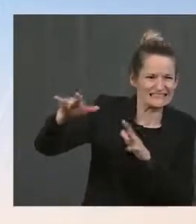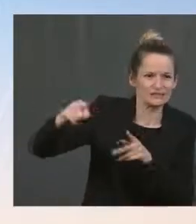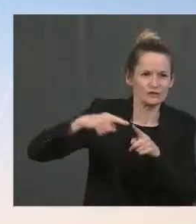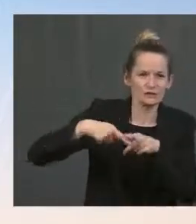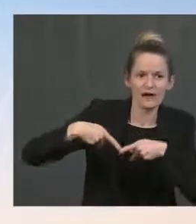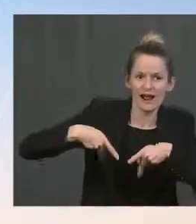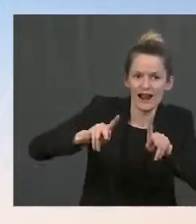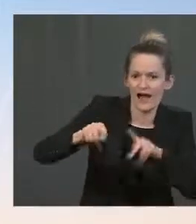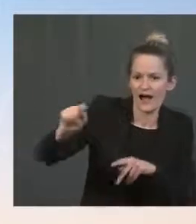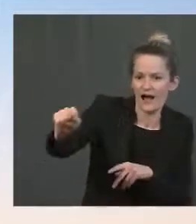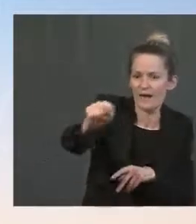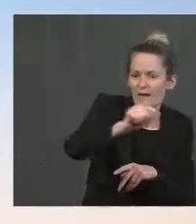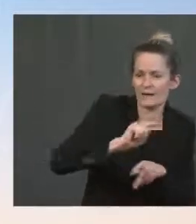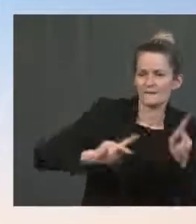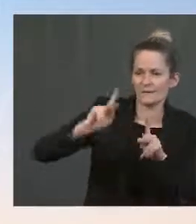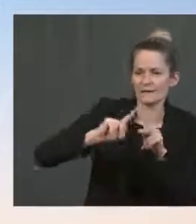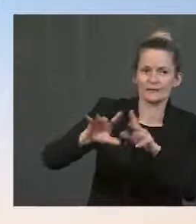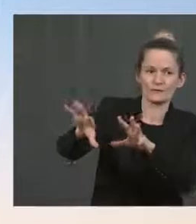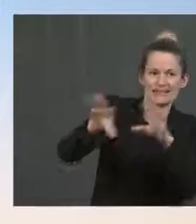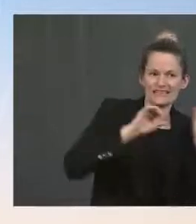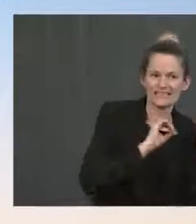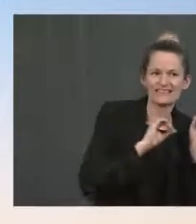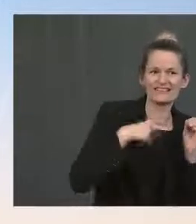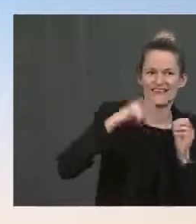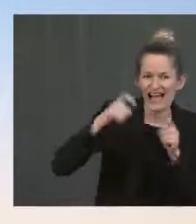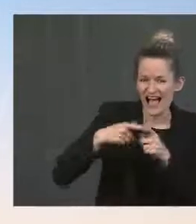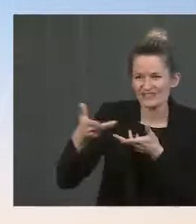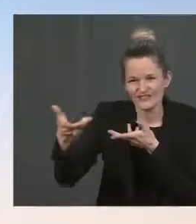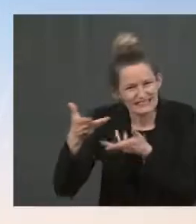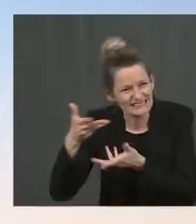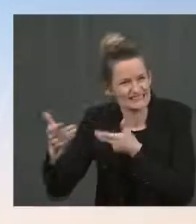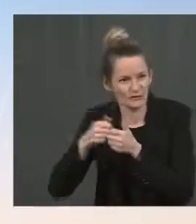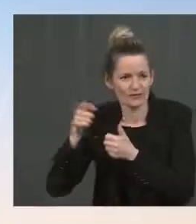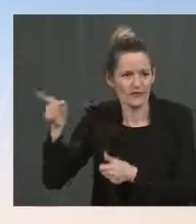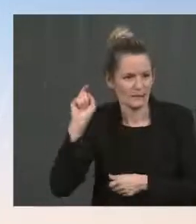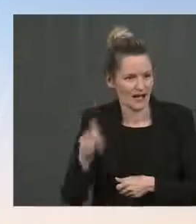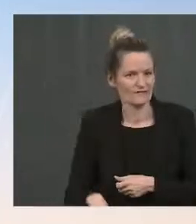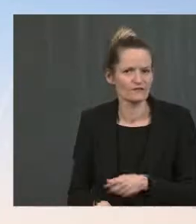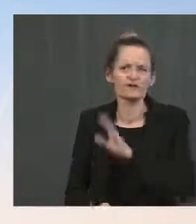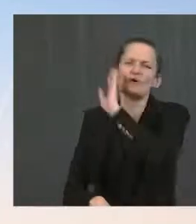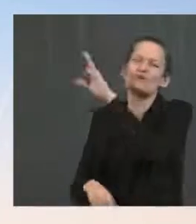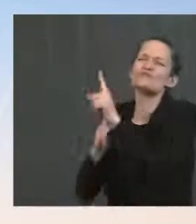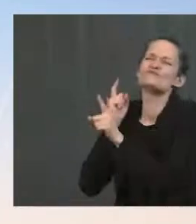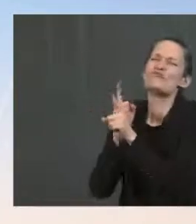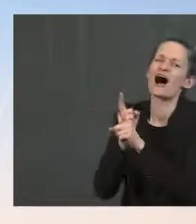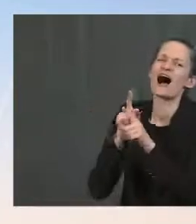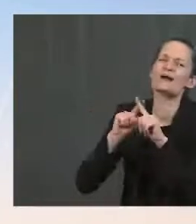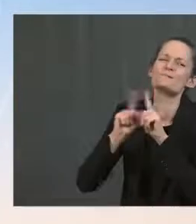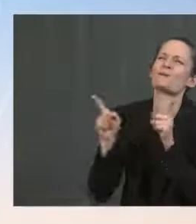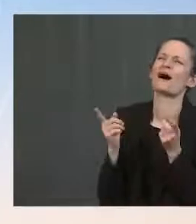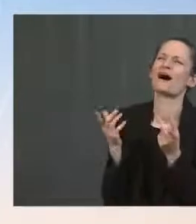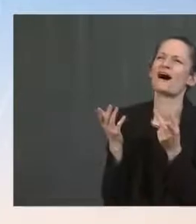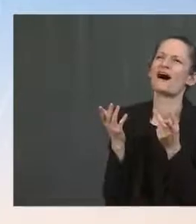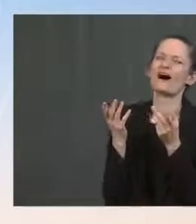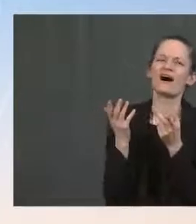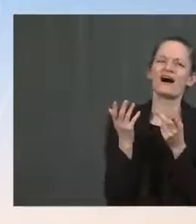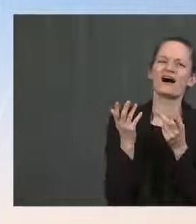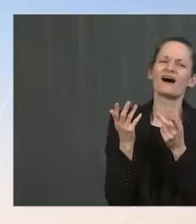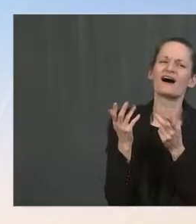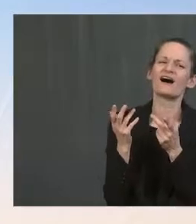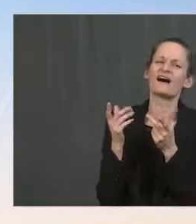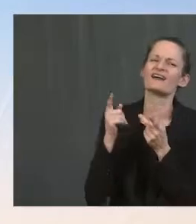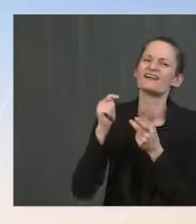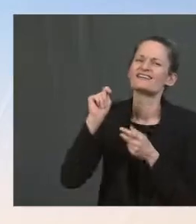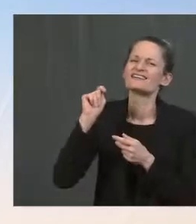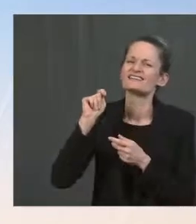We have to engage with them. To engage with them, their new acting interior minister is a Haqqani Network terrorist. He's wanted for a bombing that